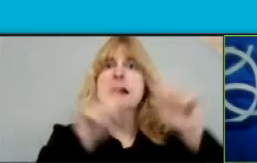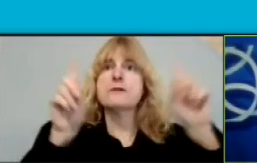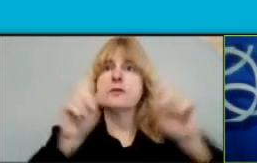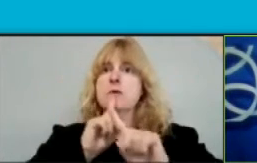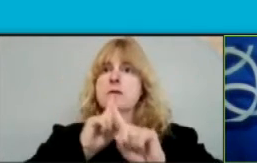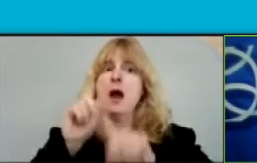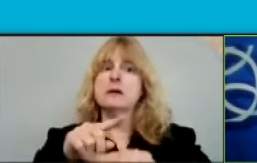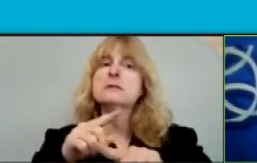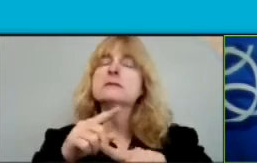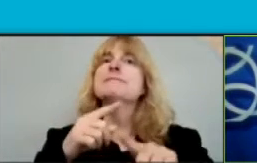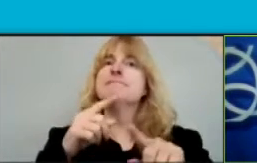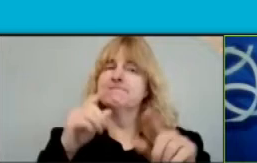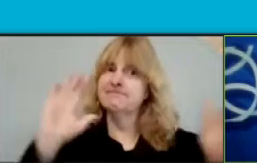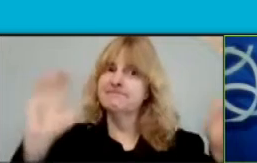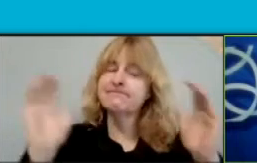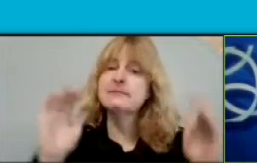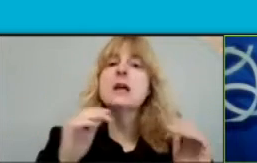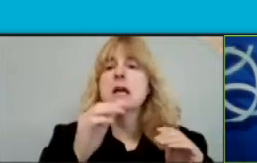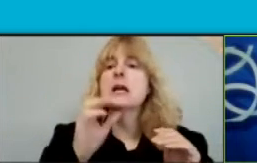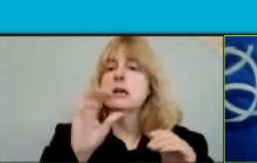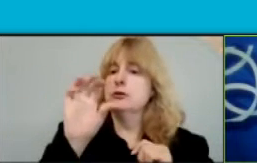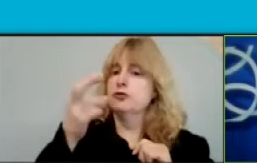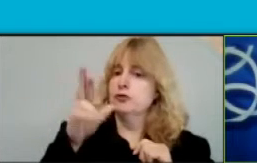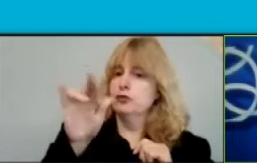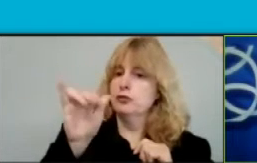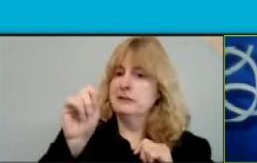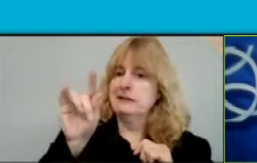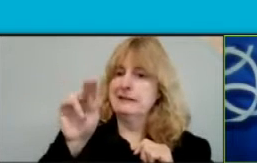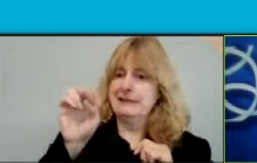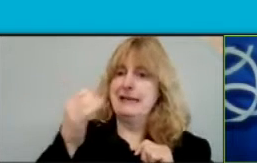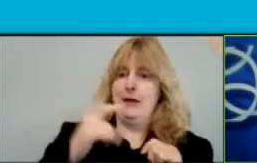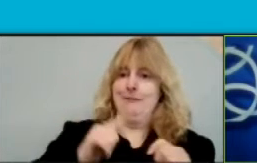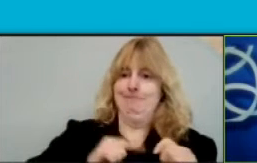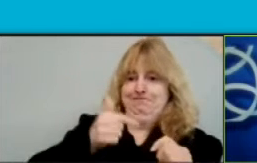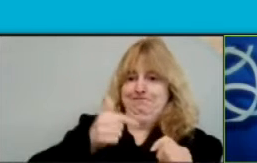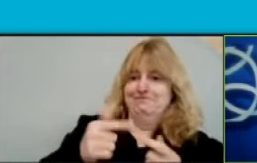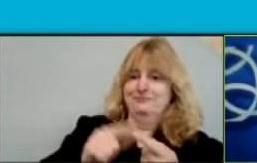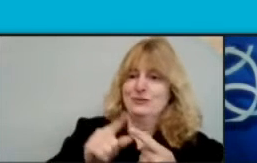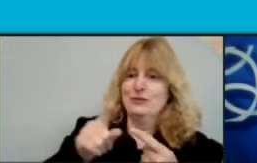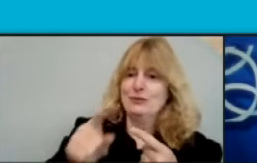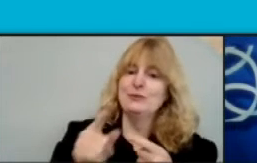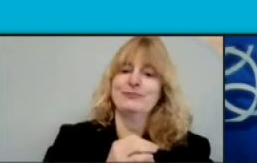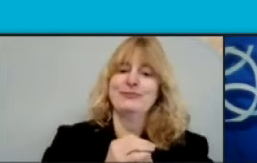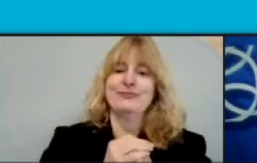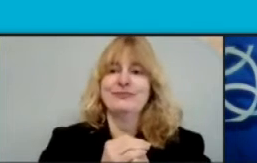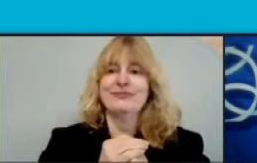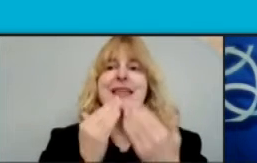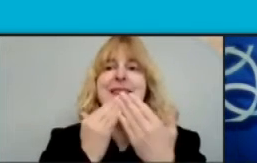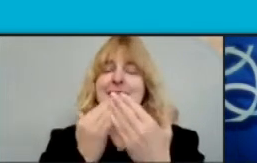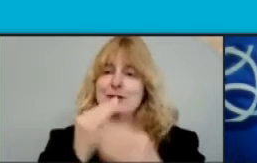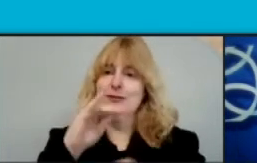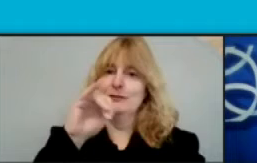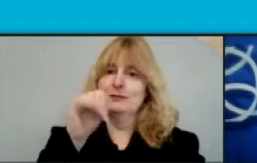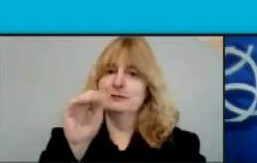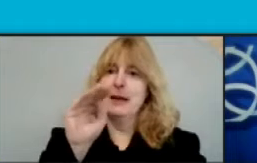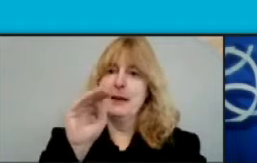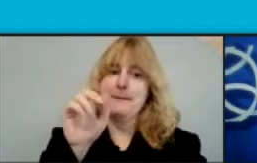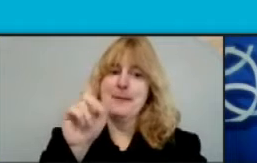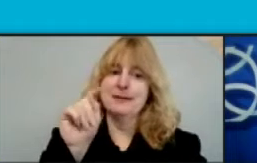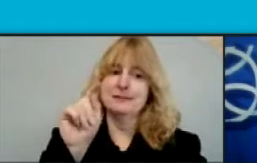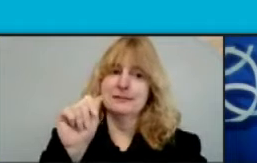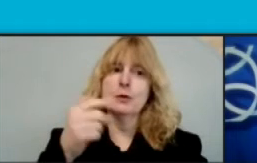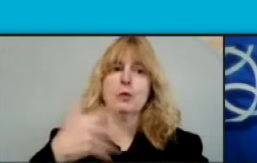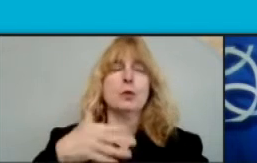313-288-2082. And Christine, I'm passing it to you. Thank you, Jametta. Powerful,